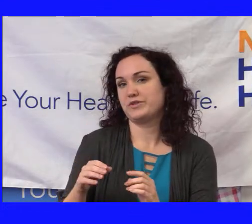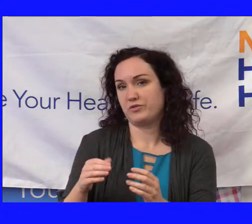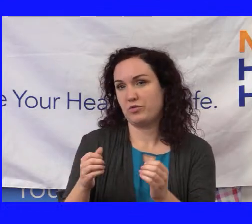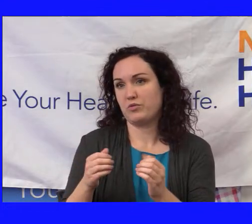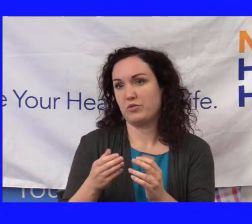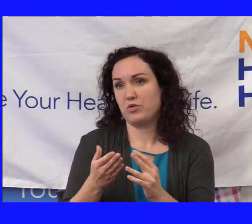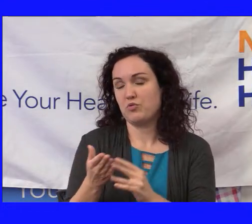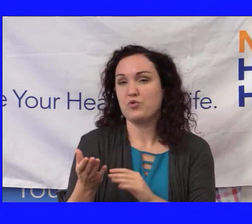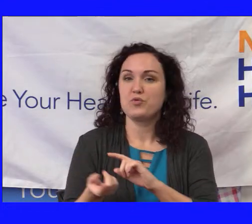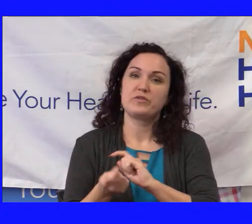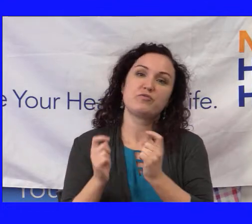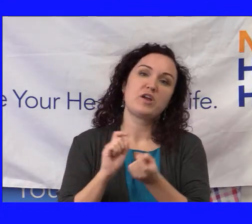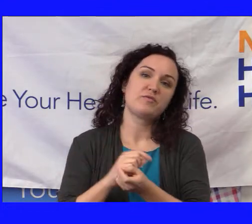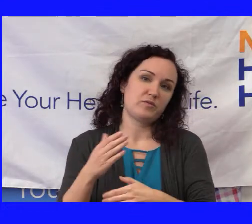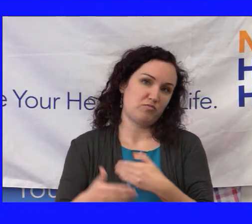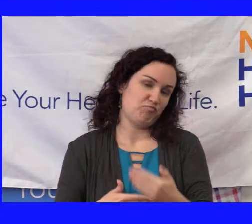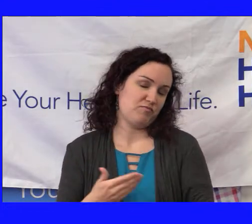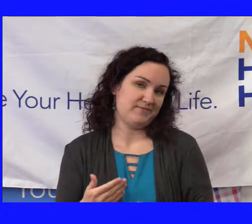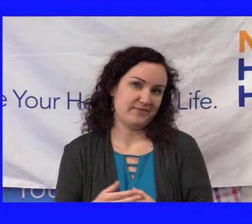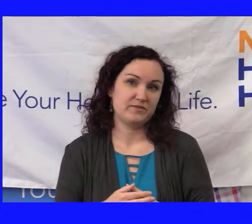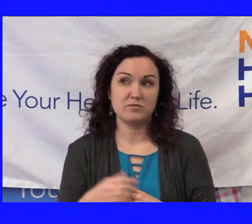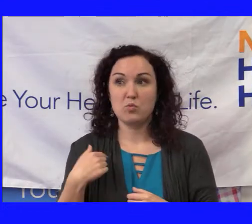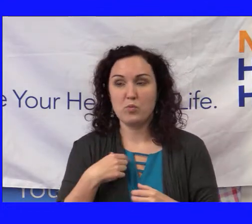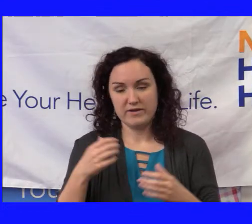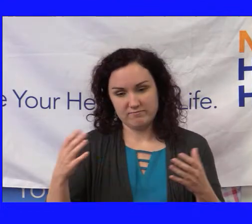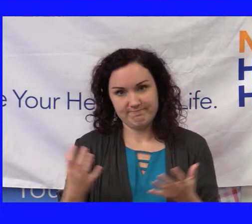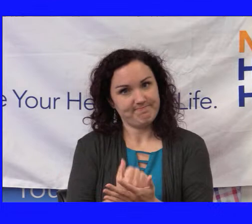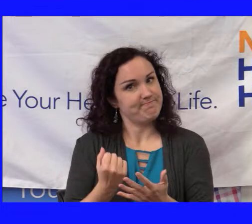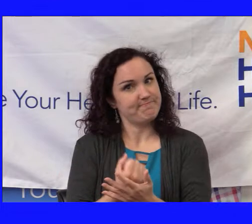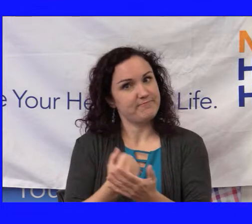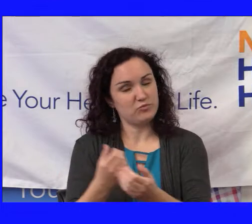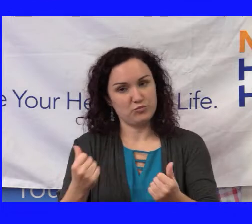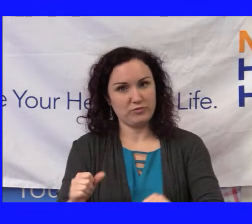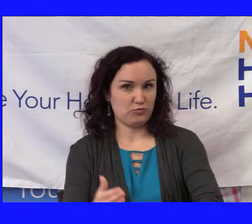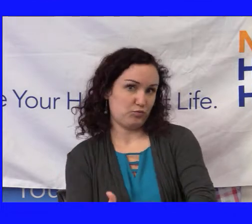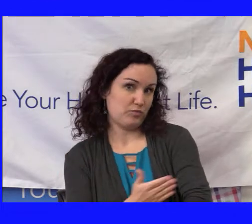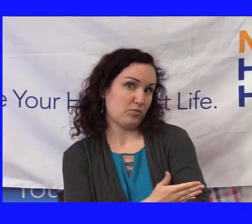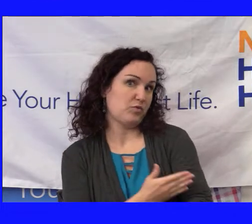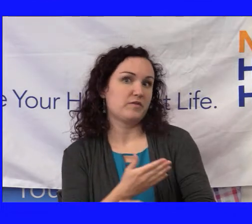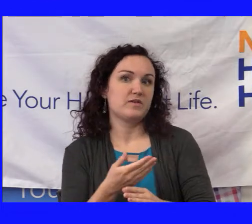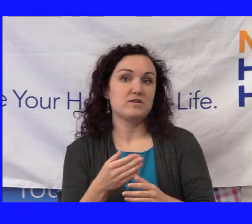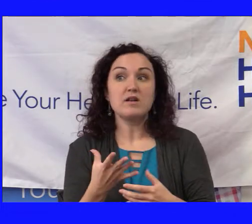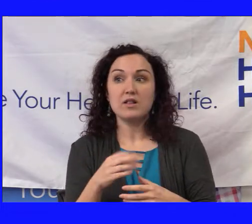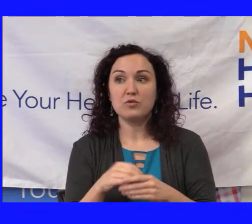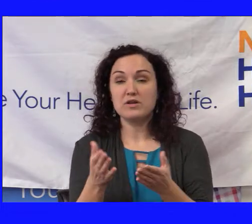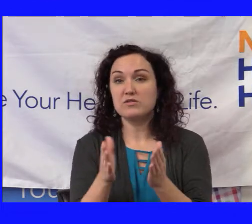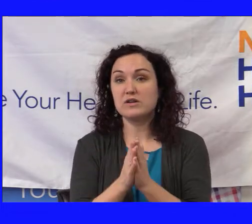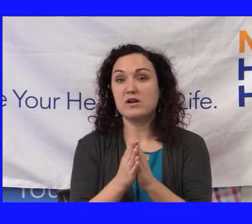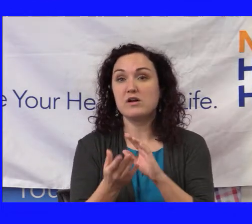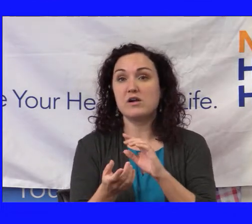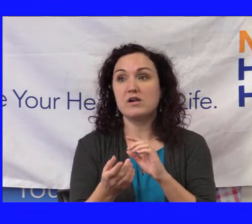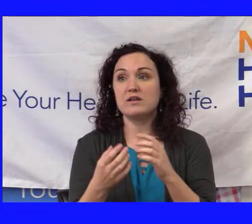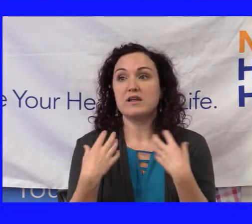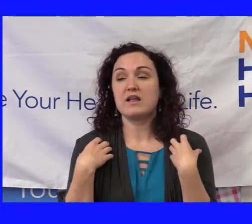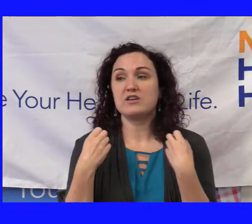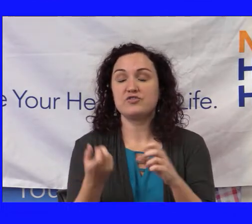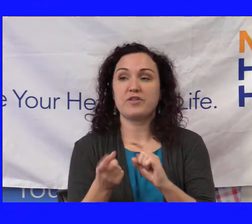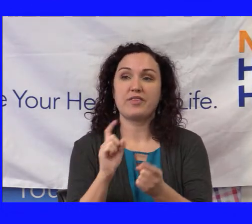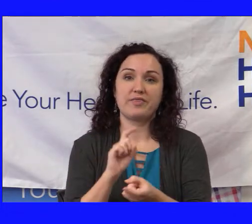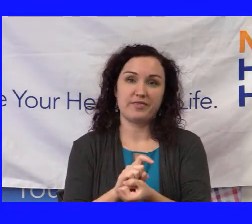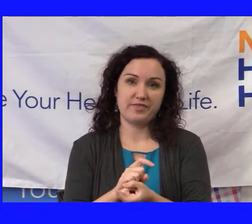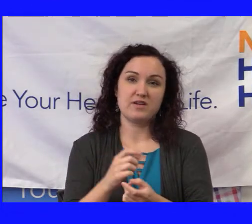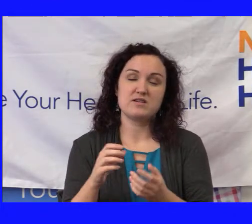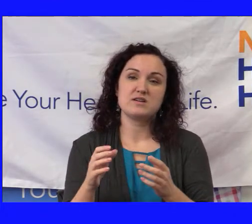transformation process, and we have taken actions to improve, including requesting Change Healthcare to provide a